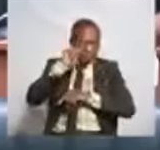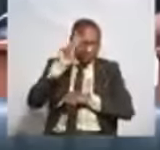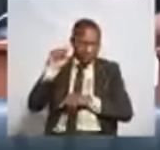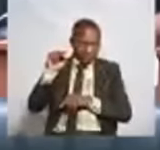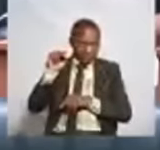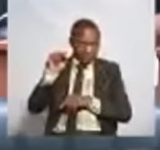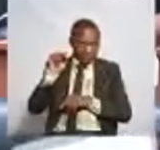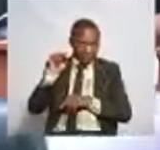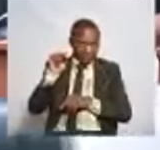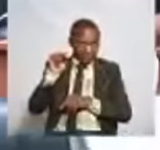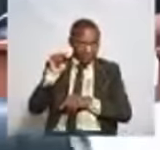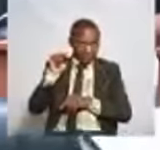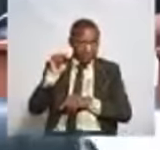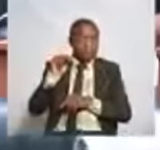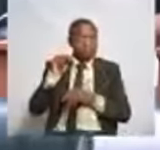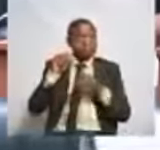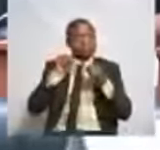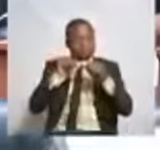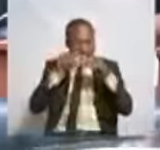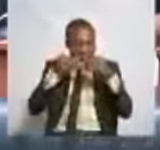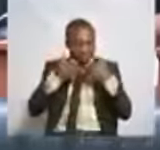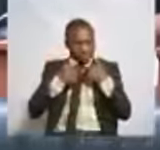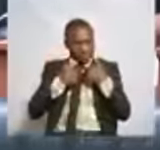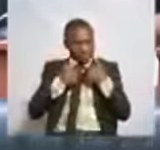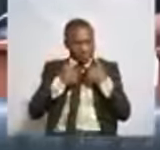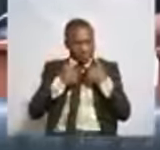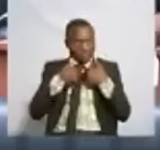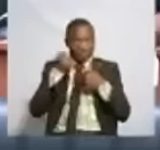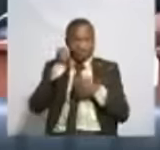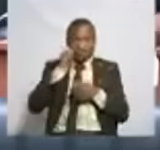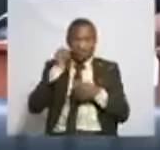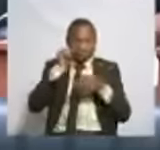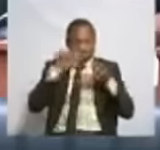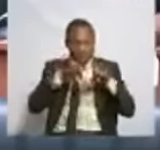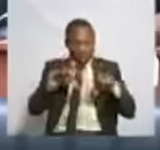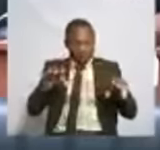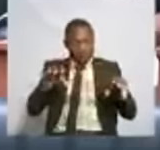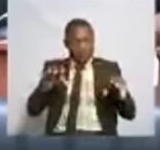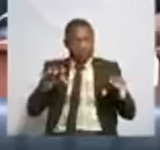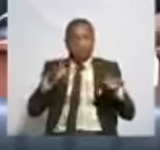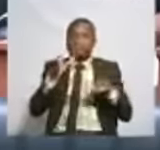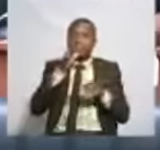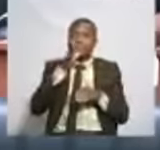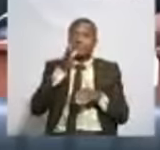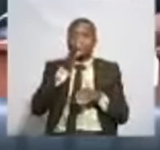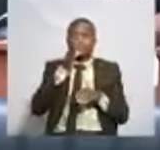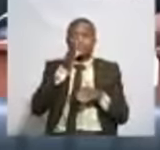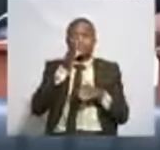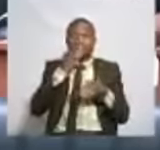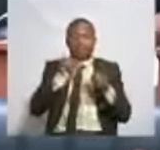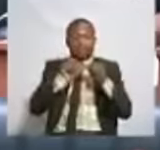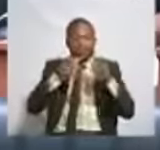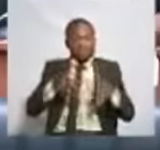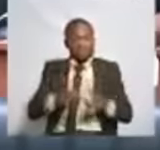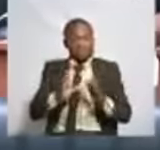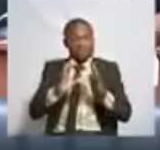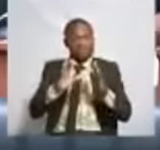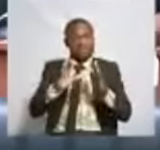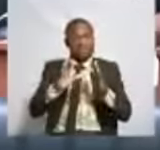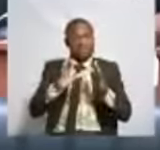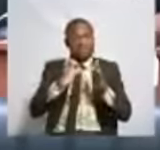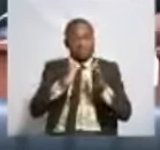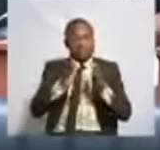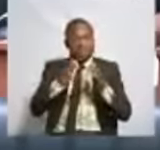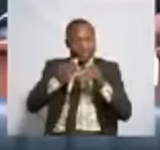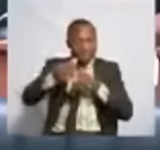2022, Mr. Speaker, we still have our girl children, mothers still delivering away from the